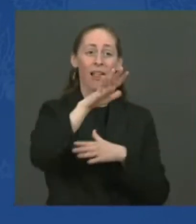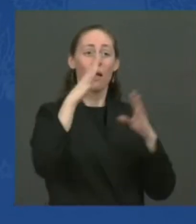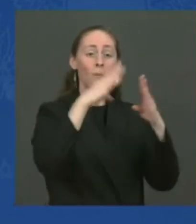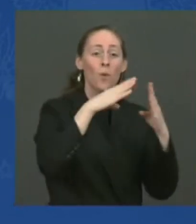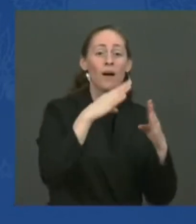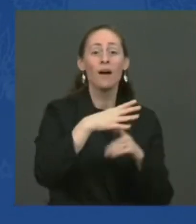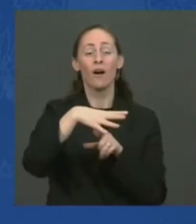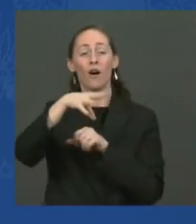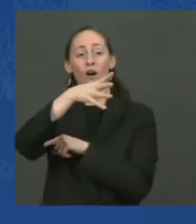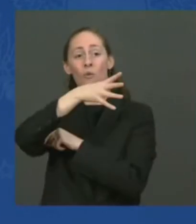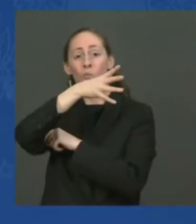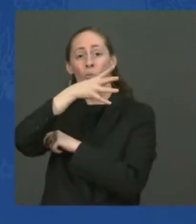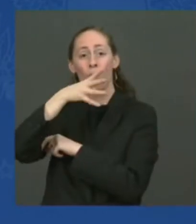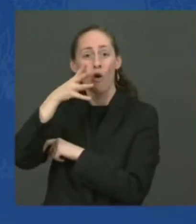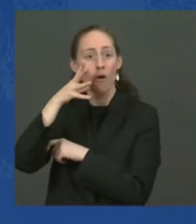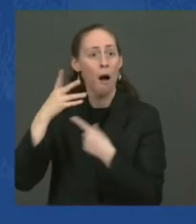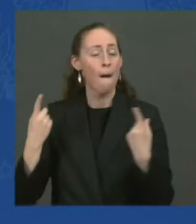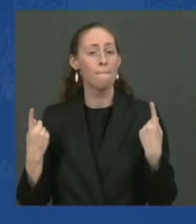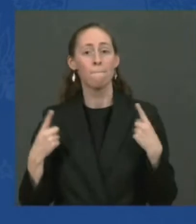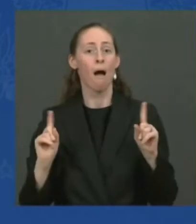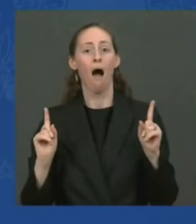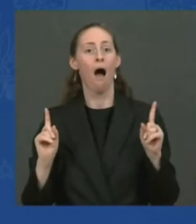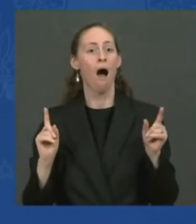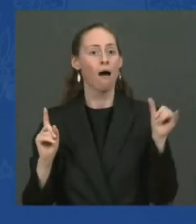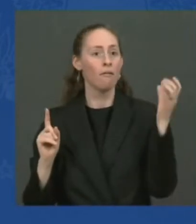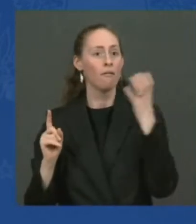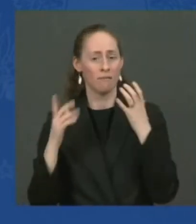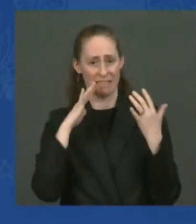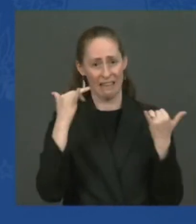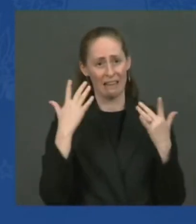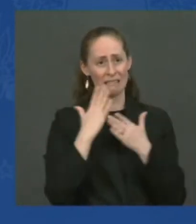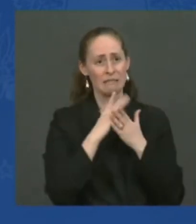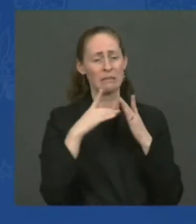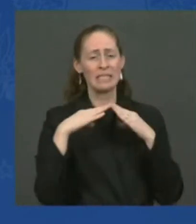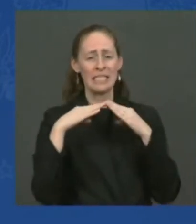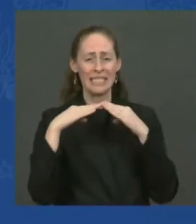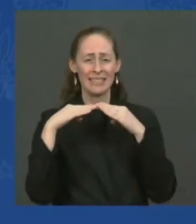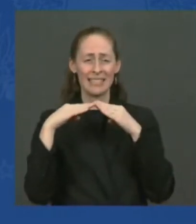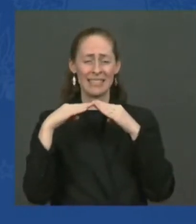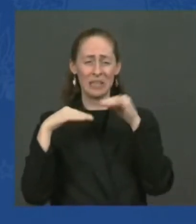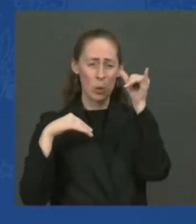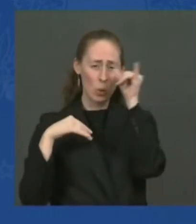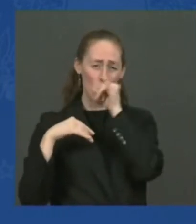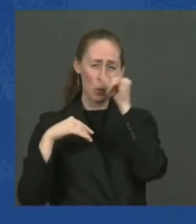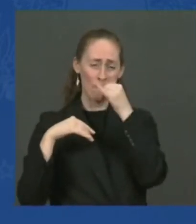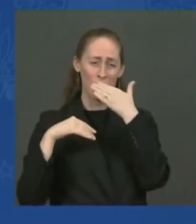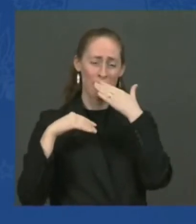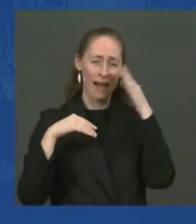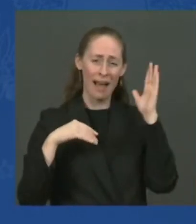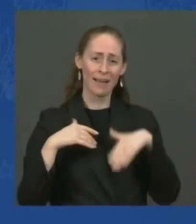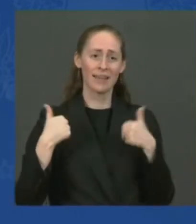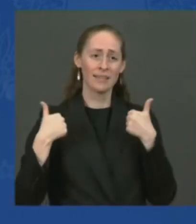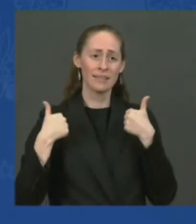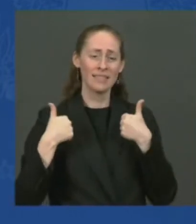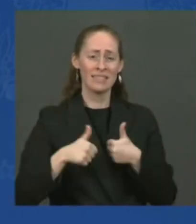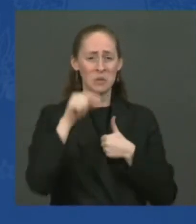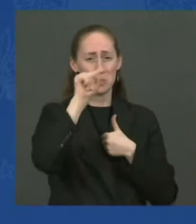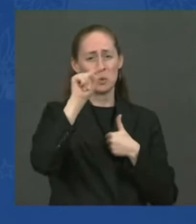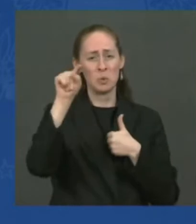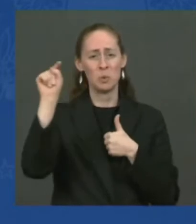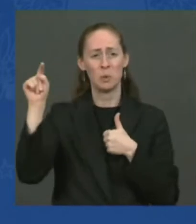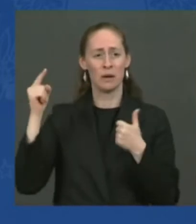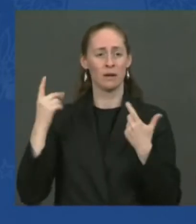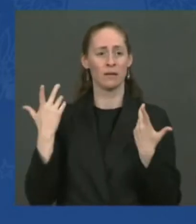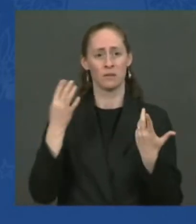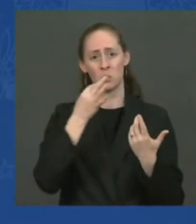glaring infrastructure problem requiring immediate attention. Busted roads make it harder